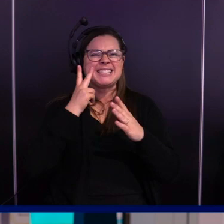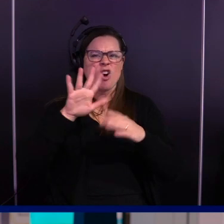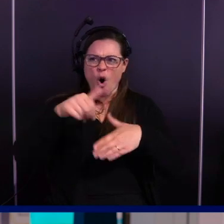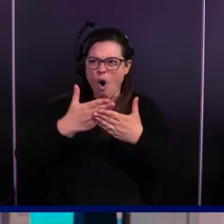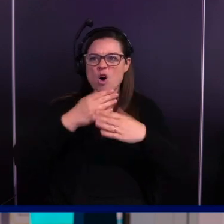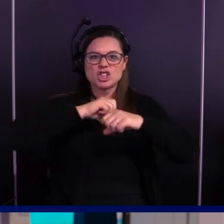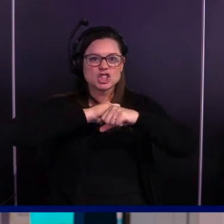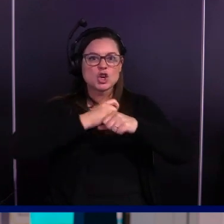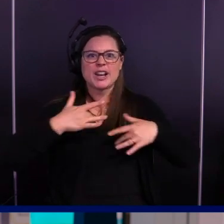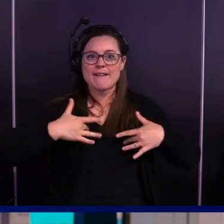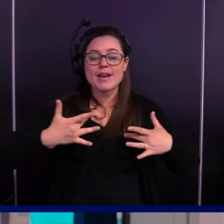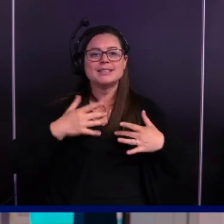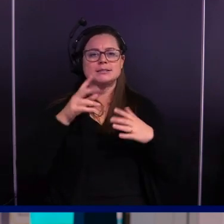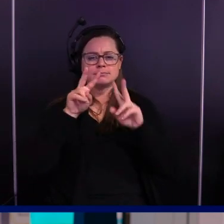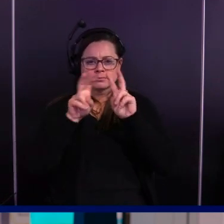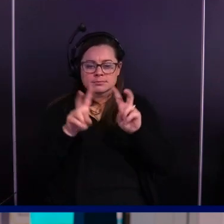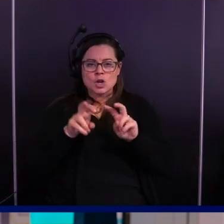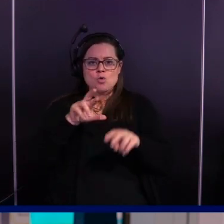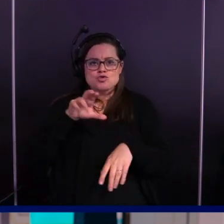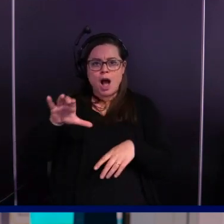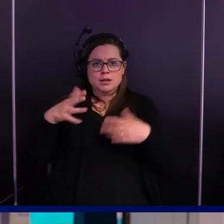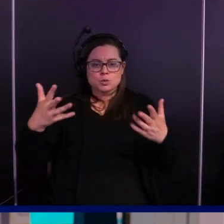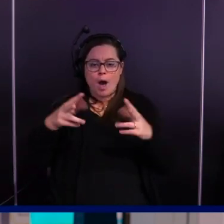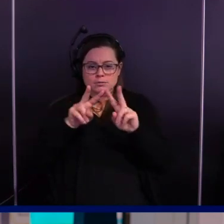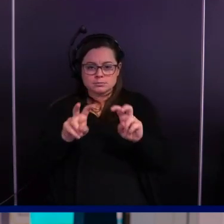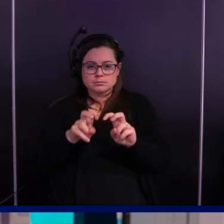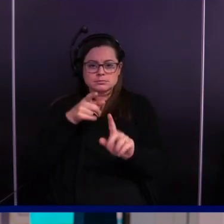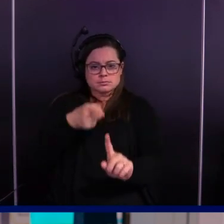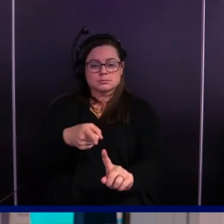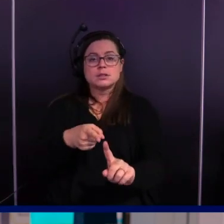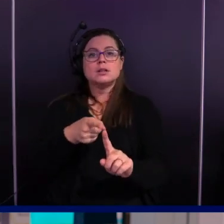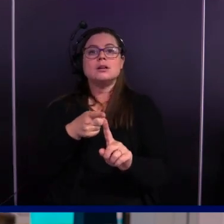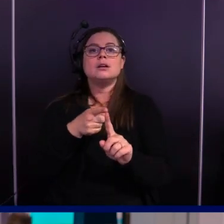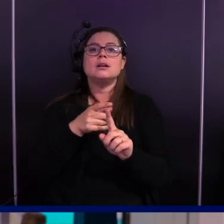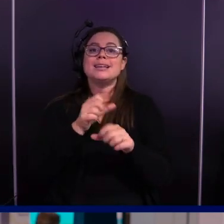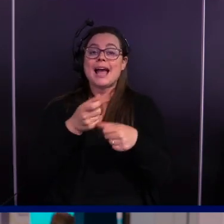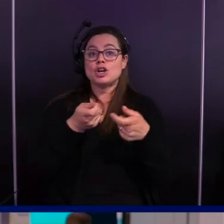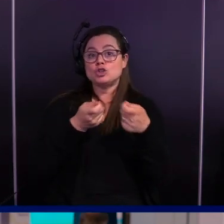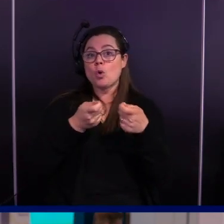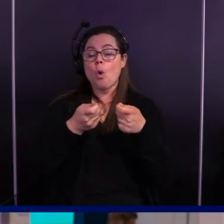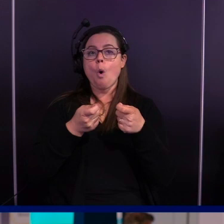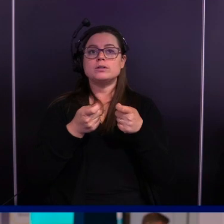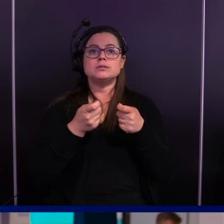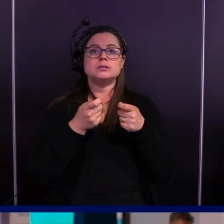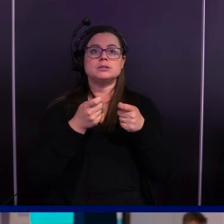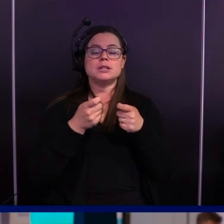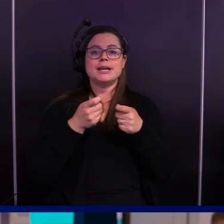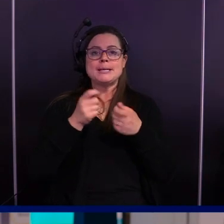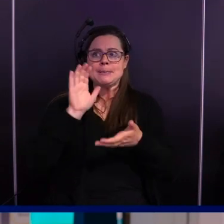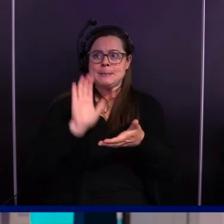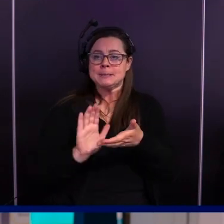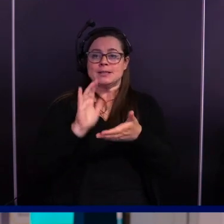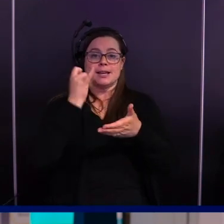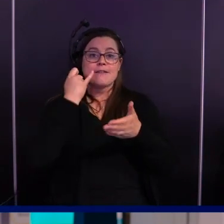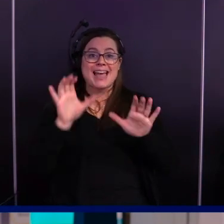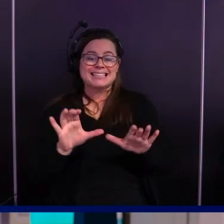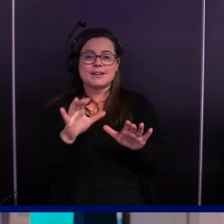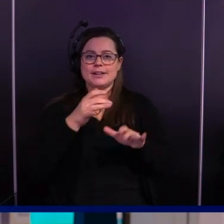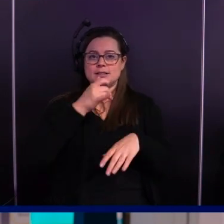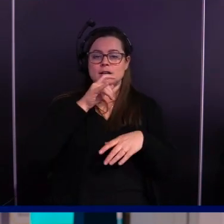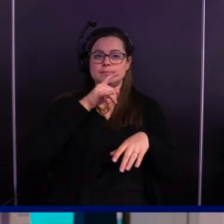the root cause so that they can control the repetition of those activities. That is where they can use